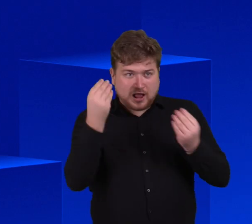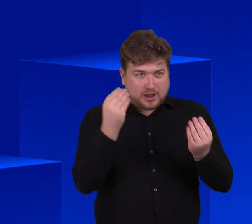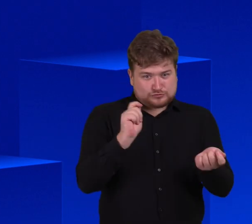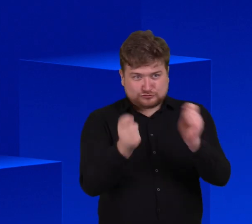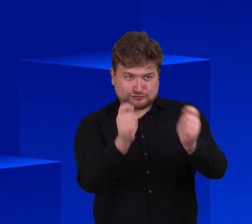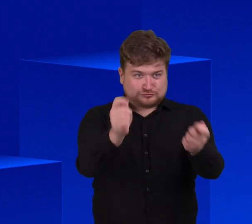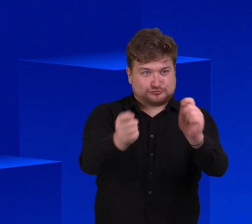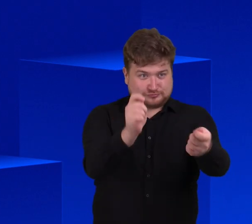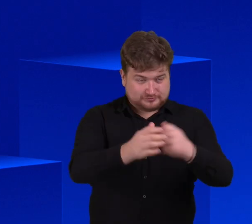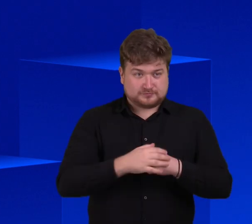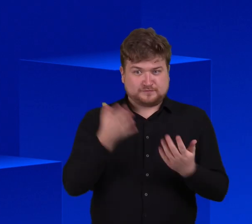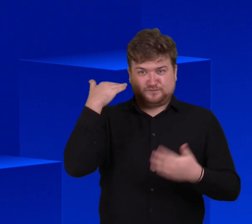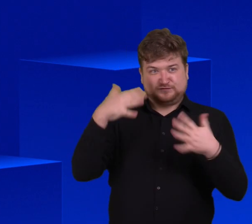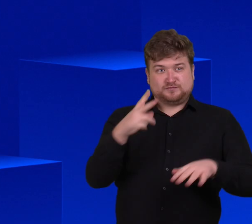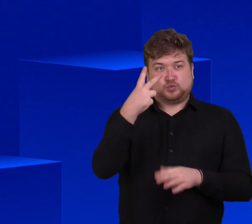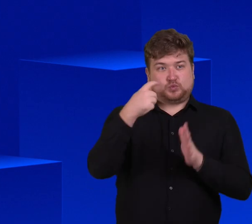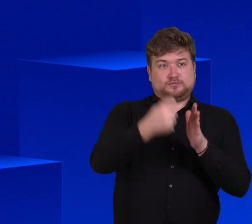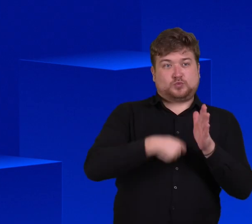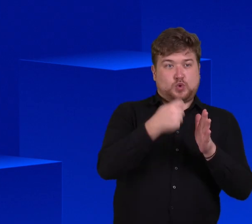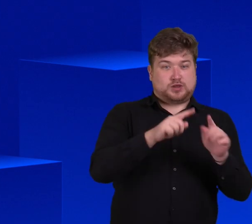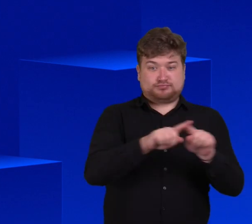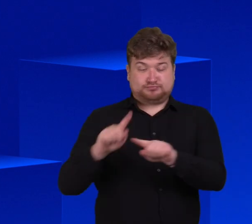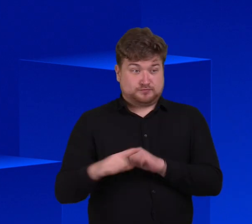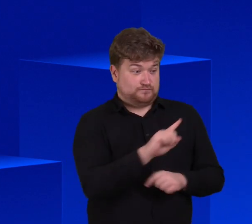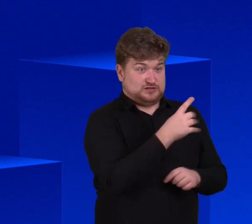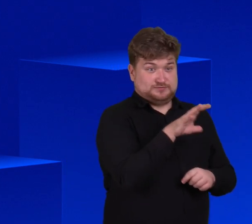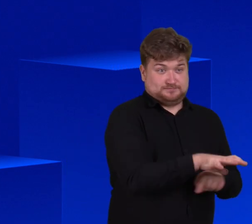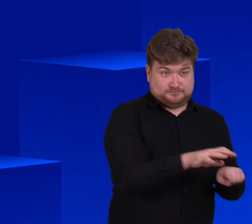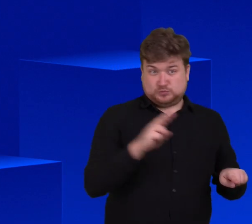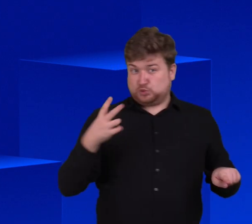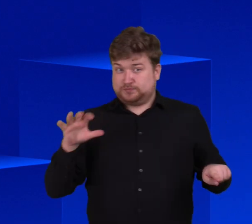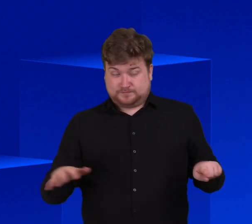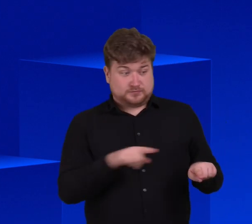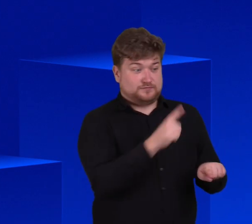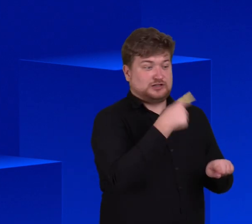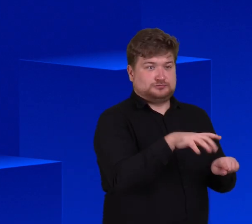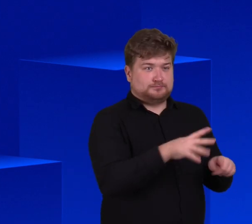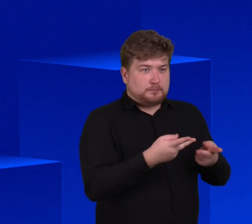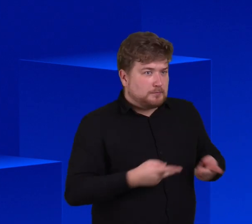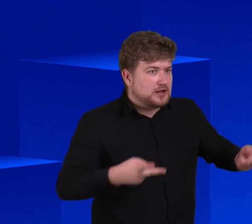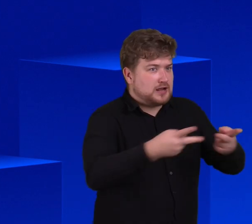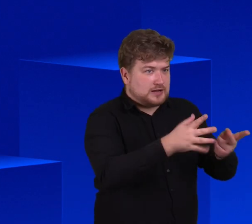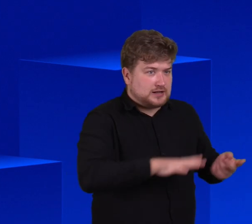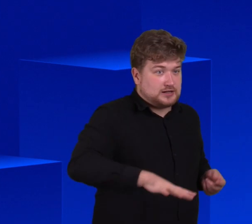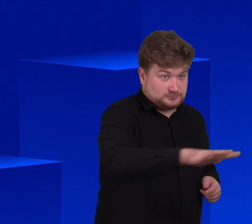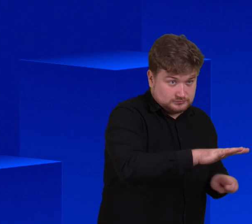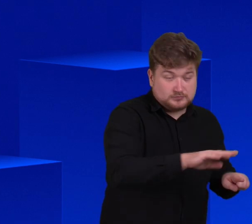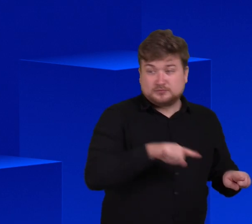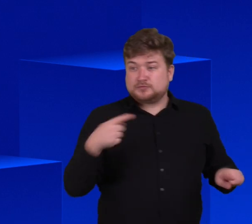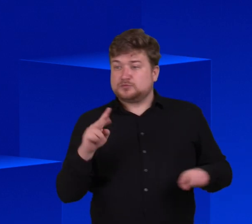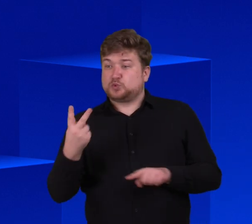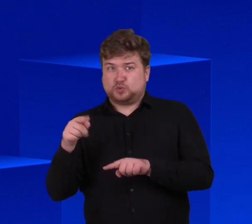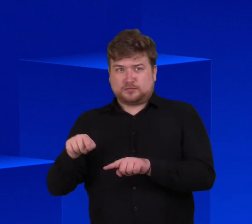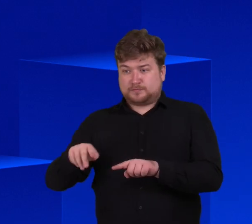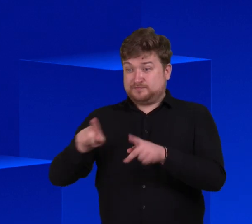of places, the other one, space of flows, where you see all different processes integrating,